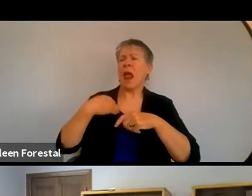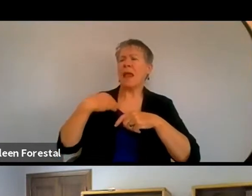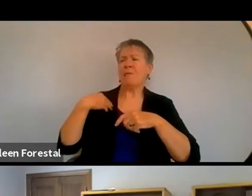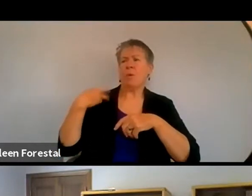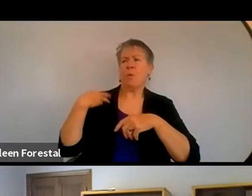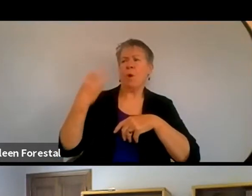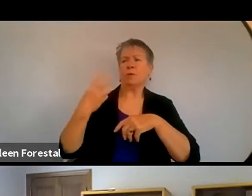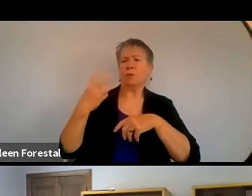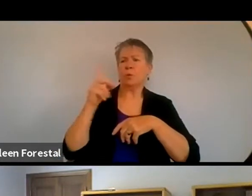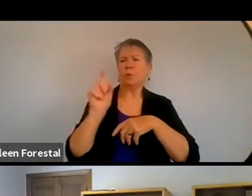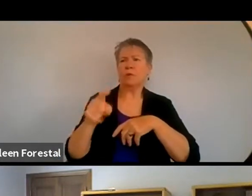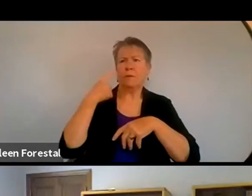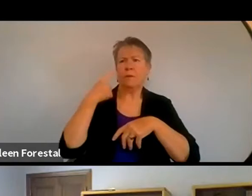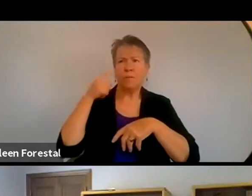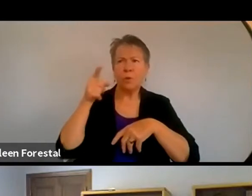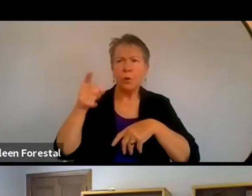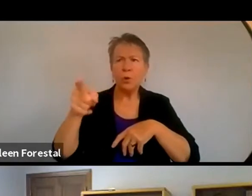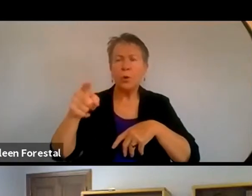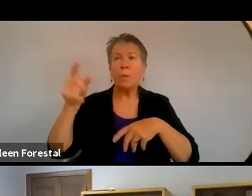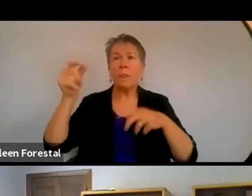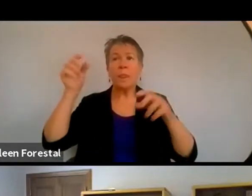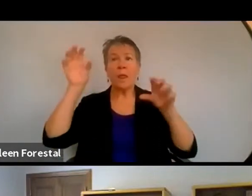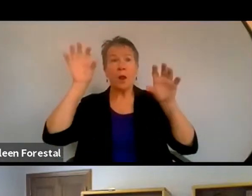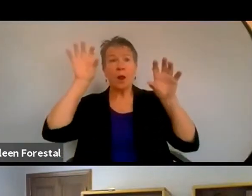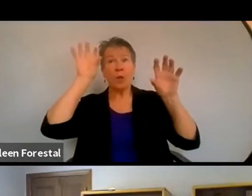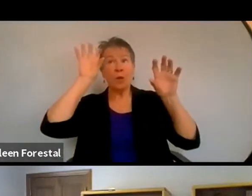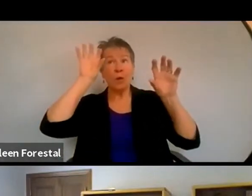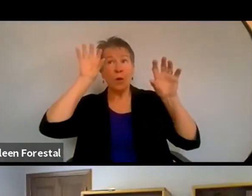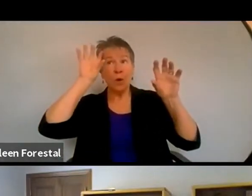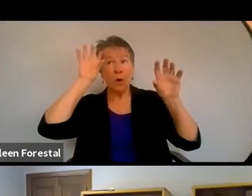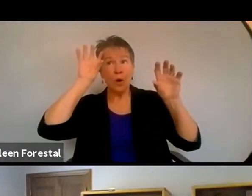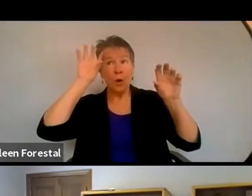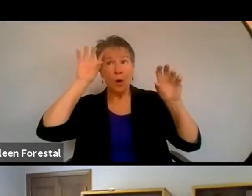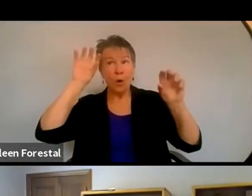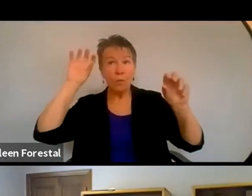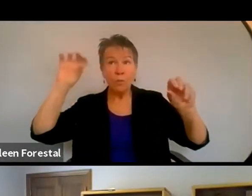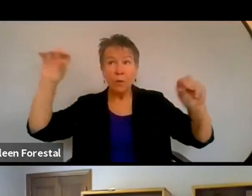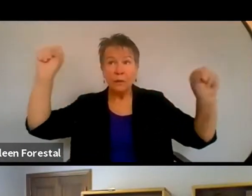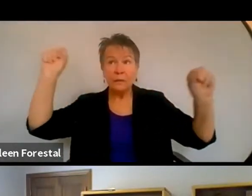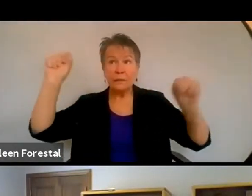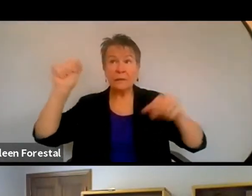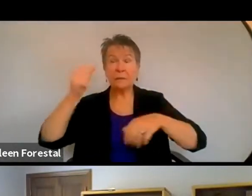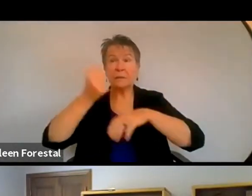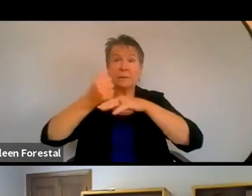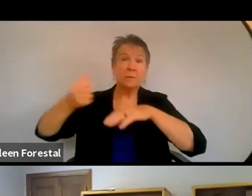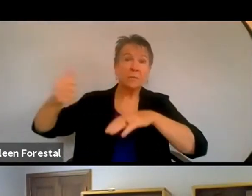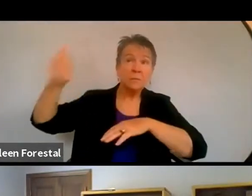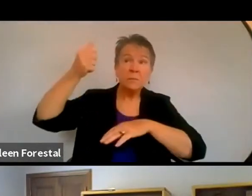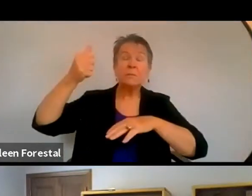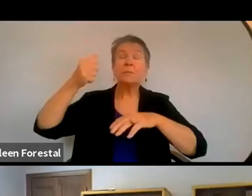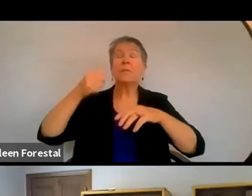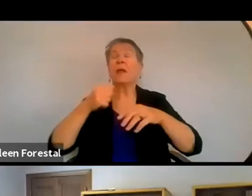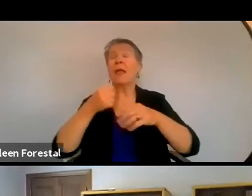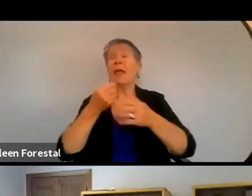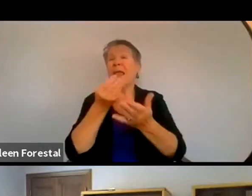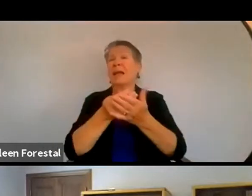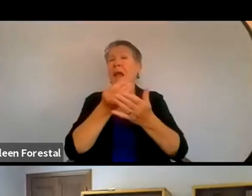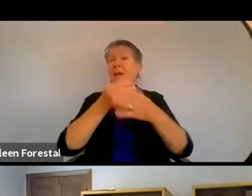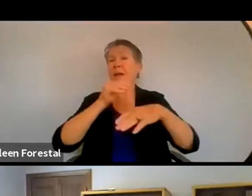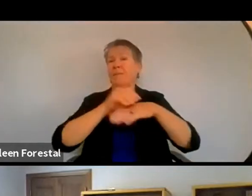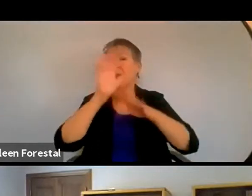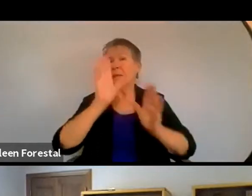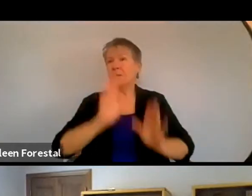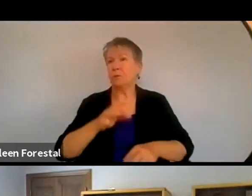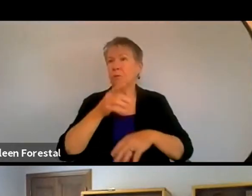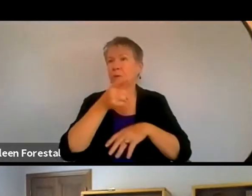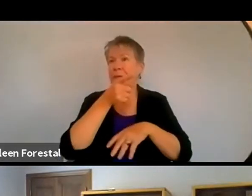chief economic advisor, said that the holdup in the new stimulus package is, quoting, "We're not here to bail